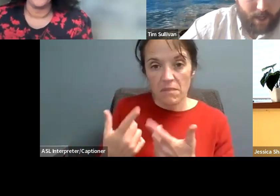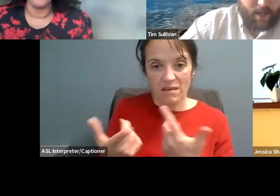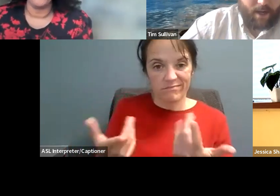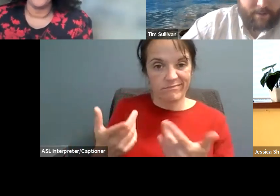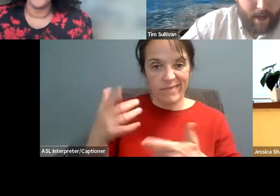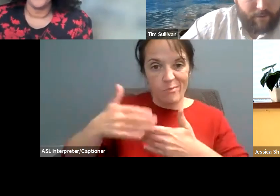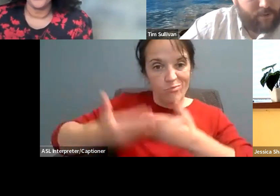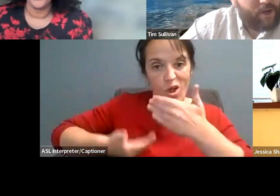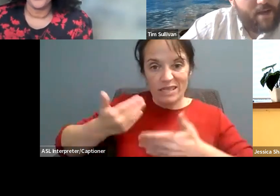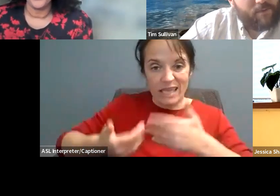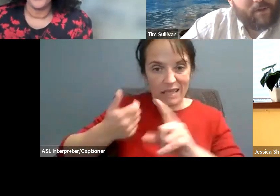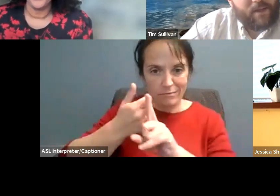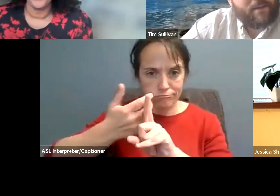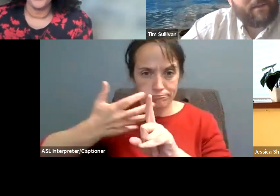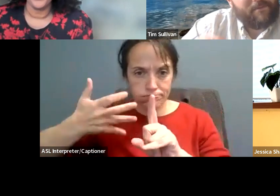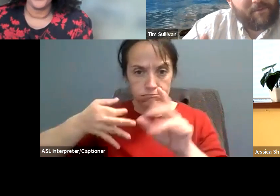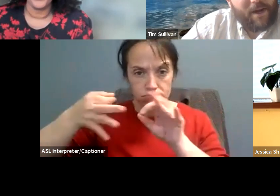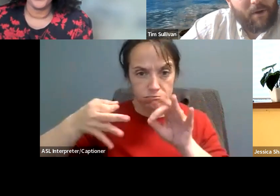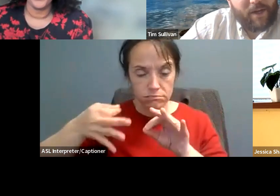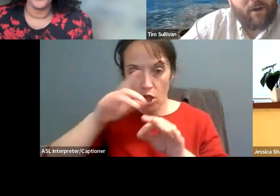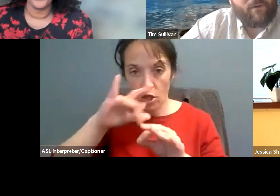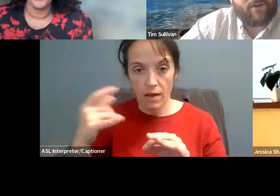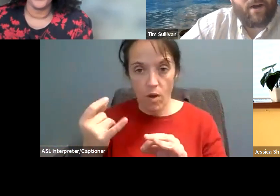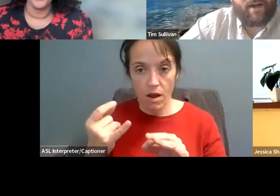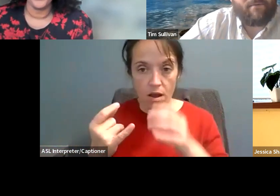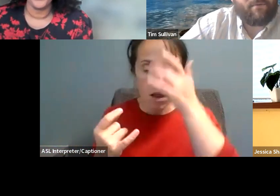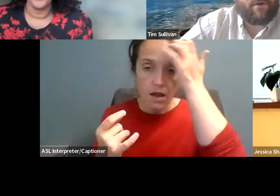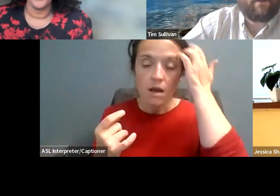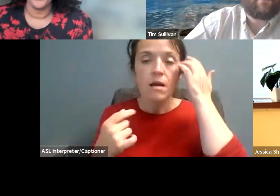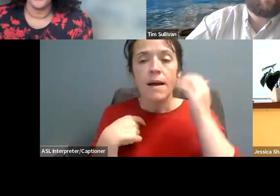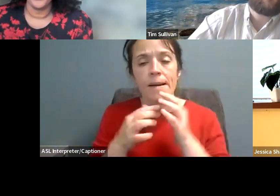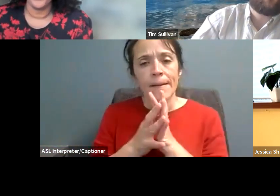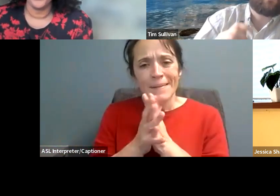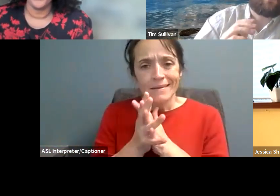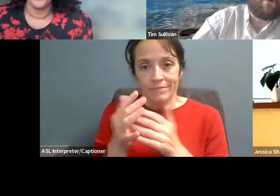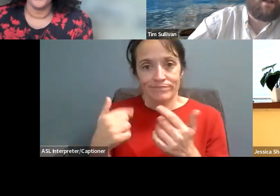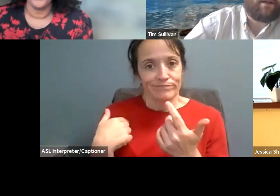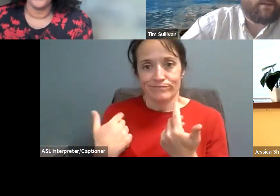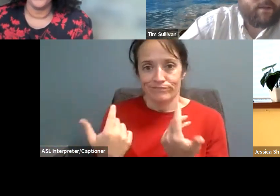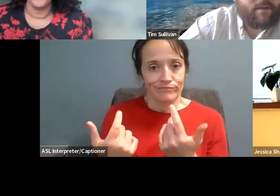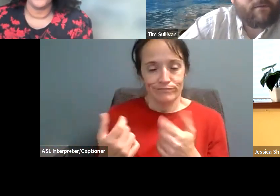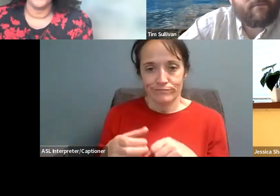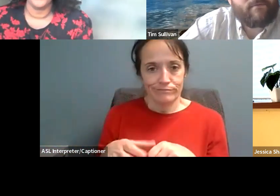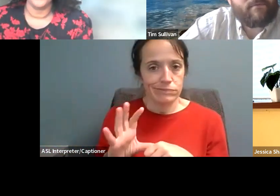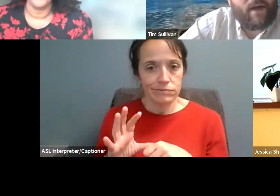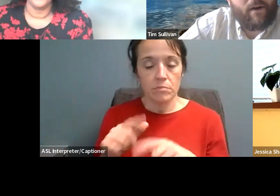but I sat a few days with this, kind of mulling it over and trying to come up with the smallest